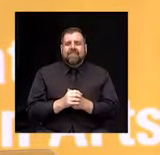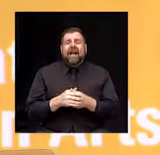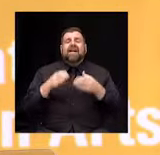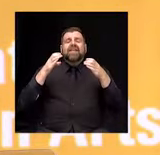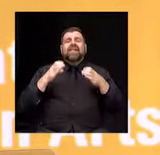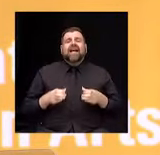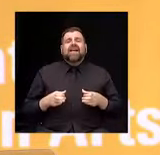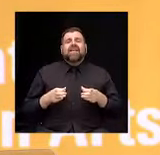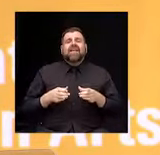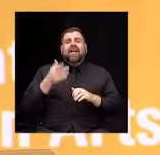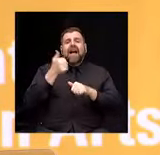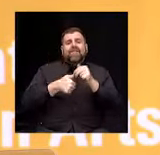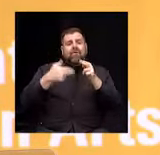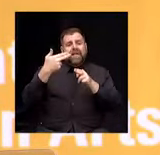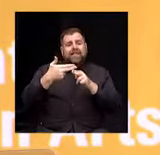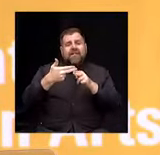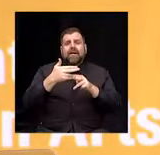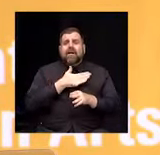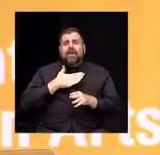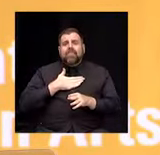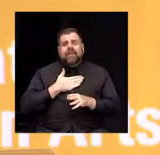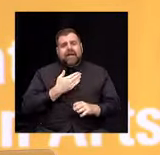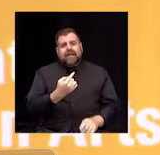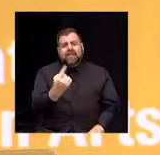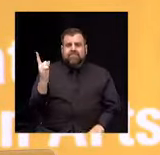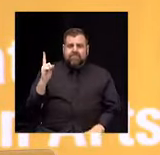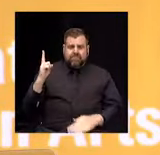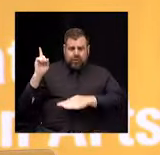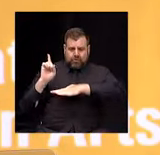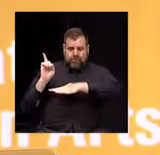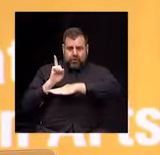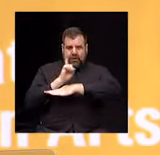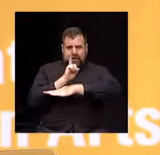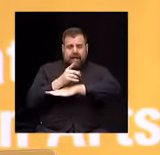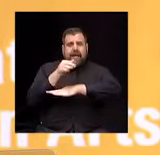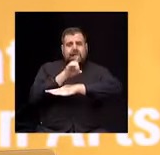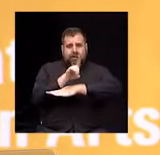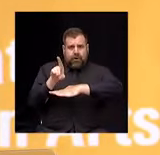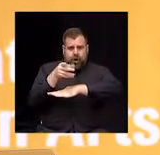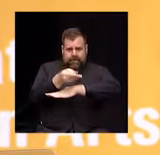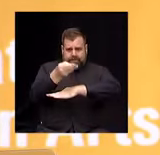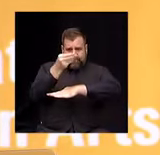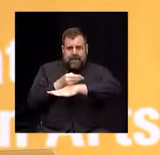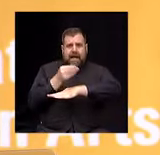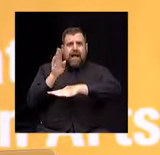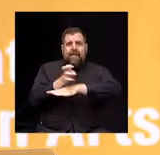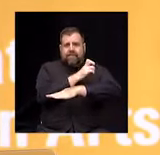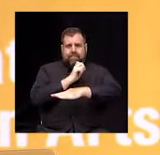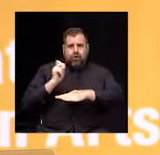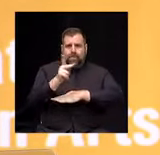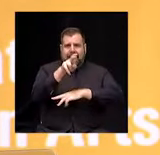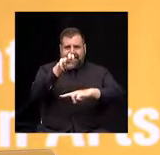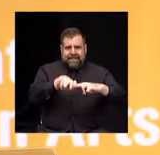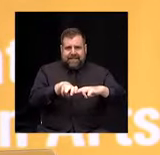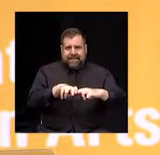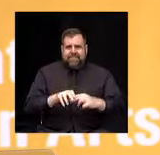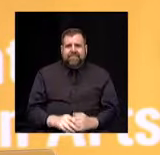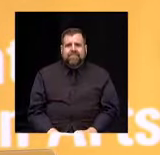Candidates, after each name is announced, please proceed across the stage to receive your diplomas and then return to the seating